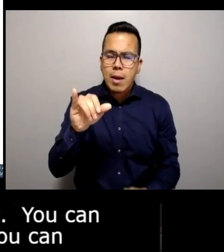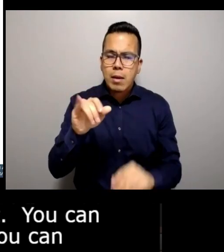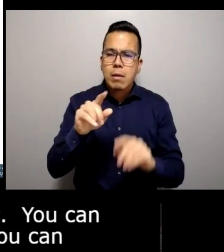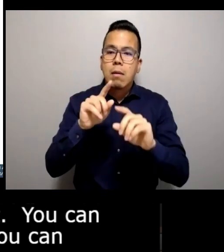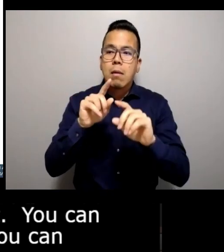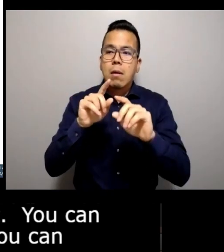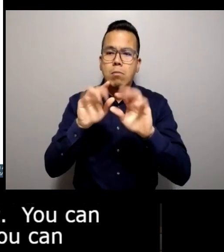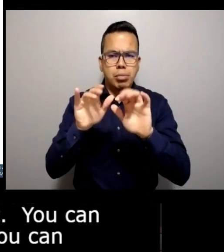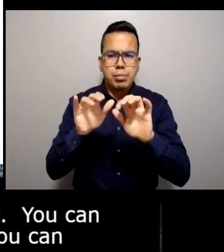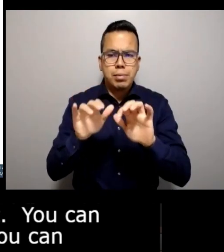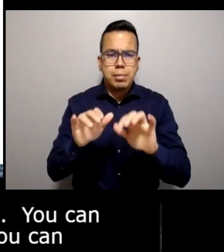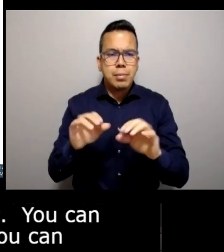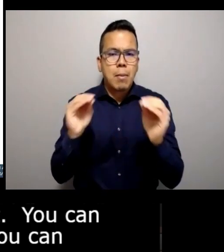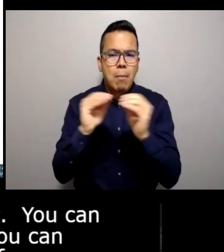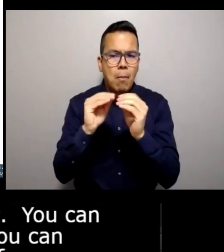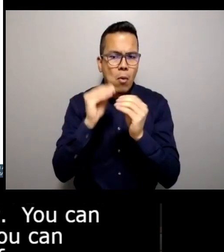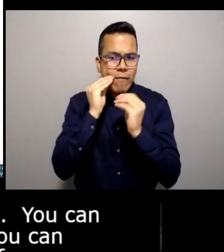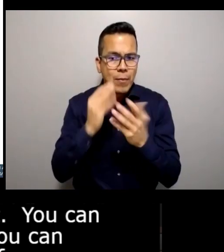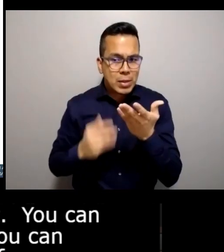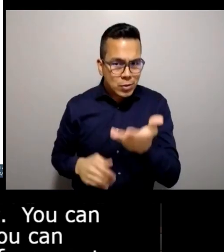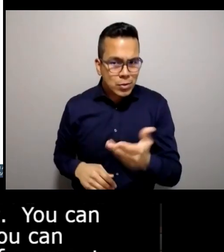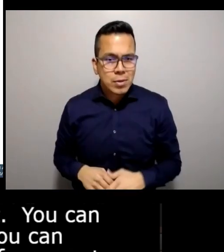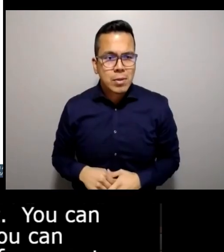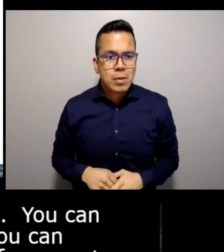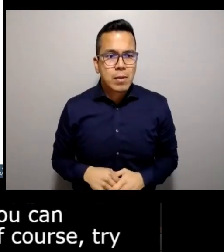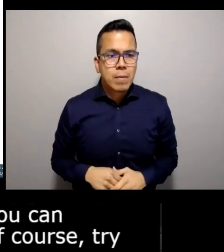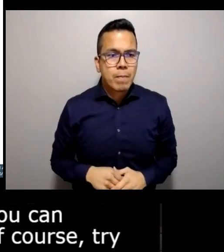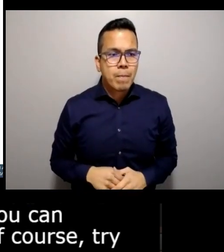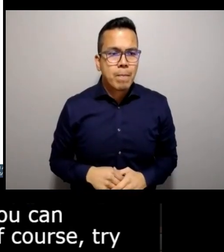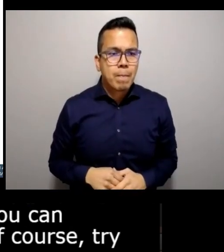You should, of course, try not to be redundant if you're putting